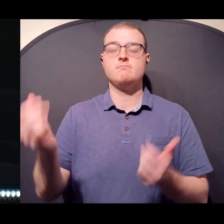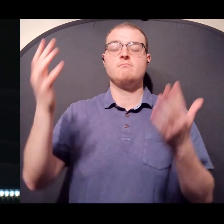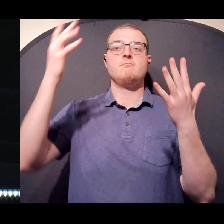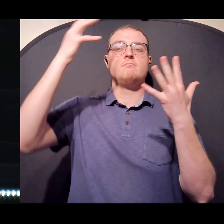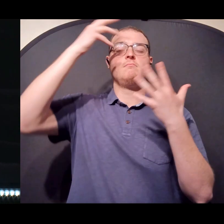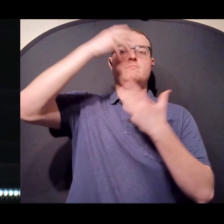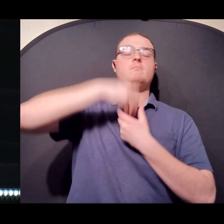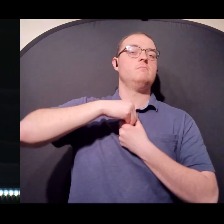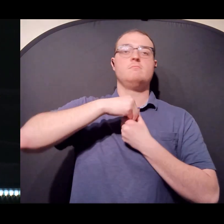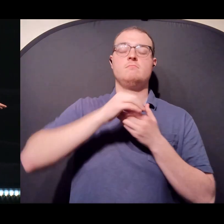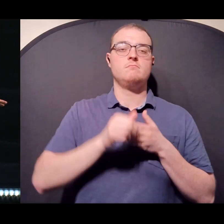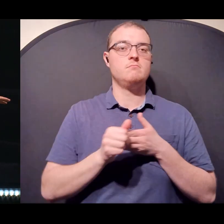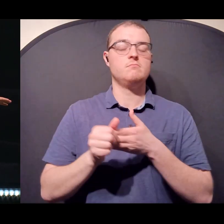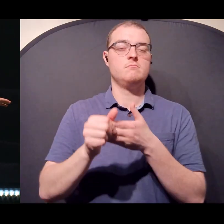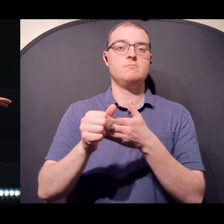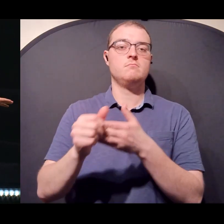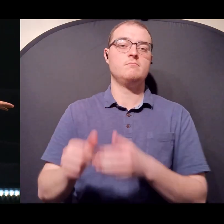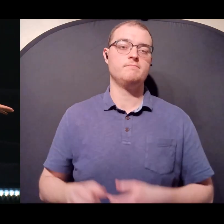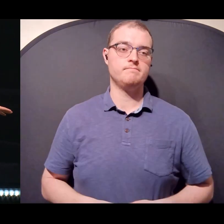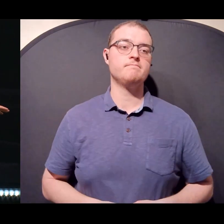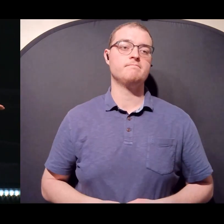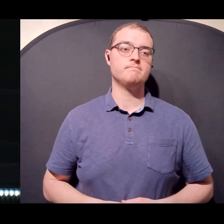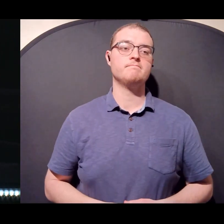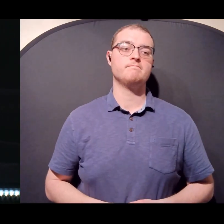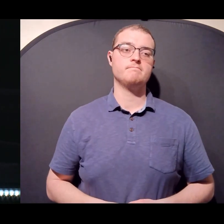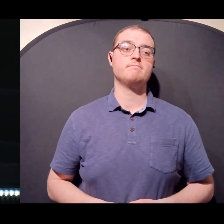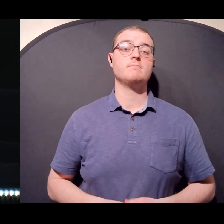God will overshadow you. That's how it will happen.